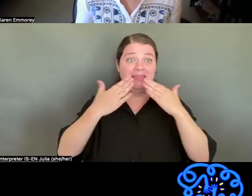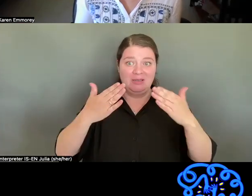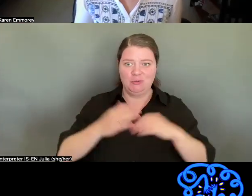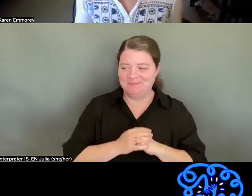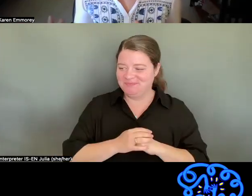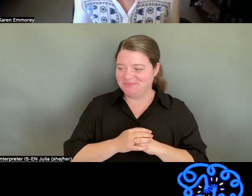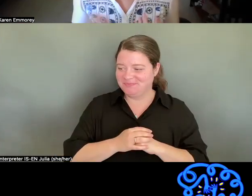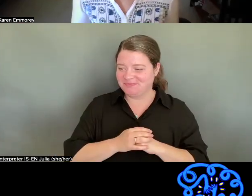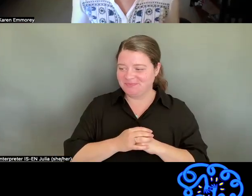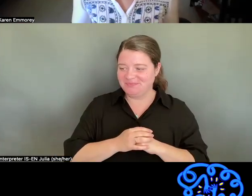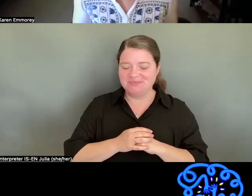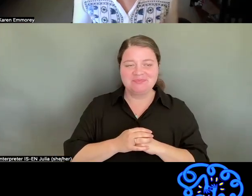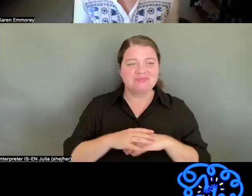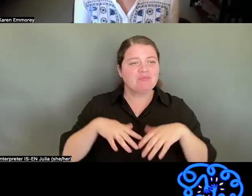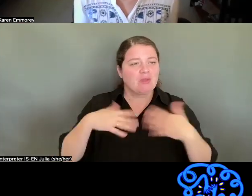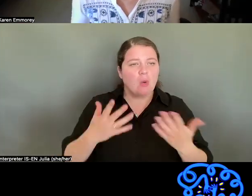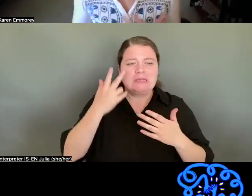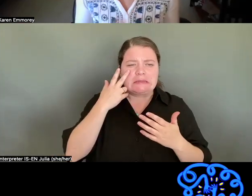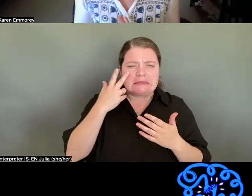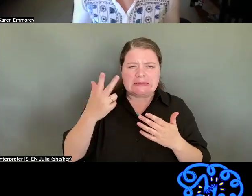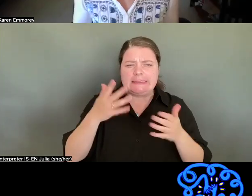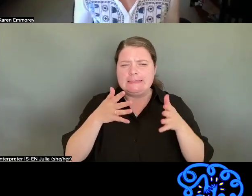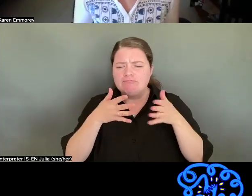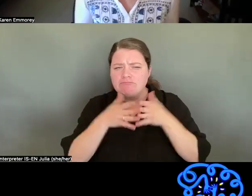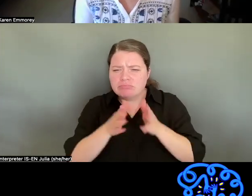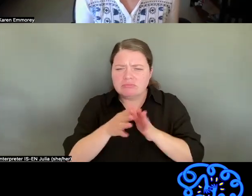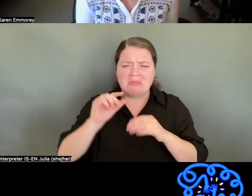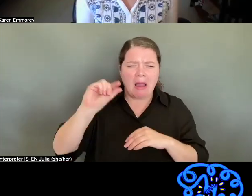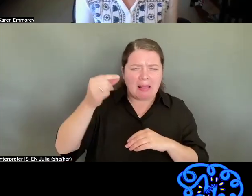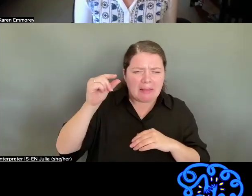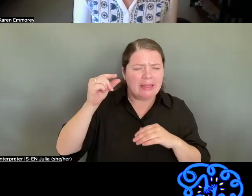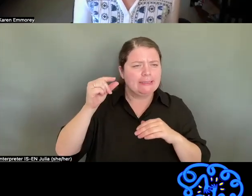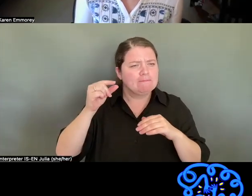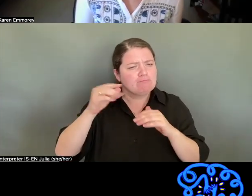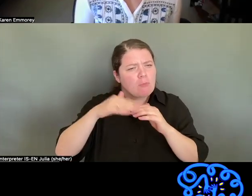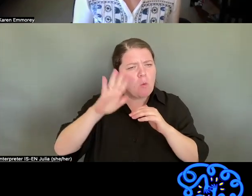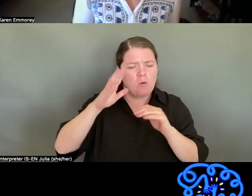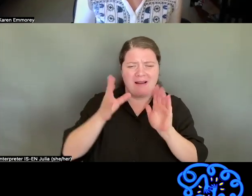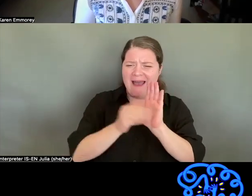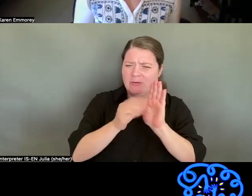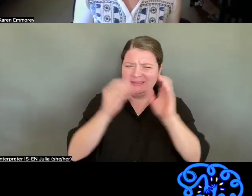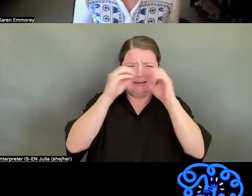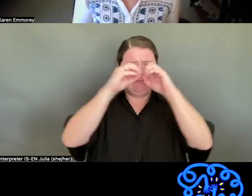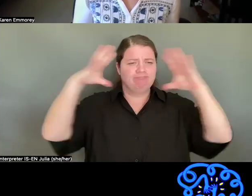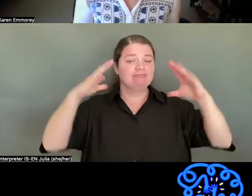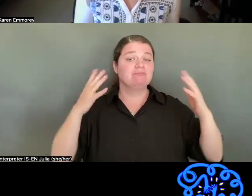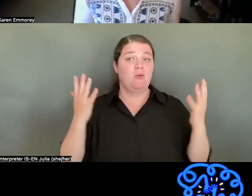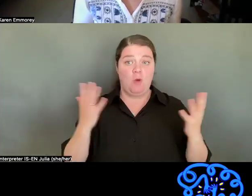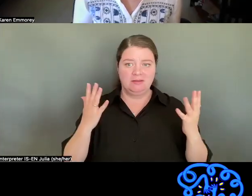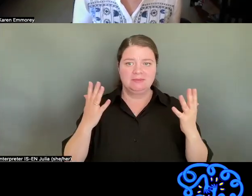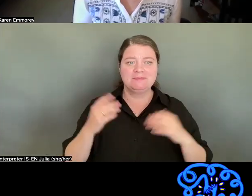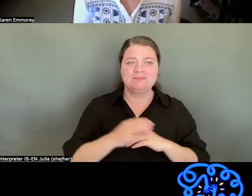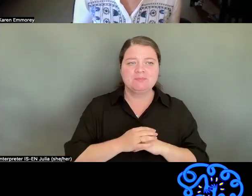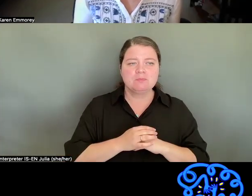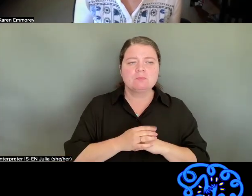just saying something about what we think iconicity is. So I want to talk about it as a